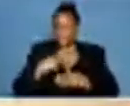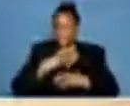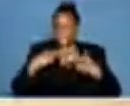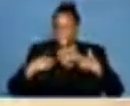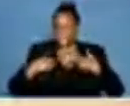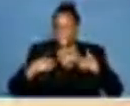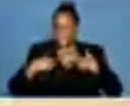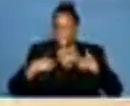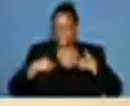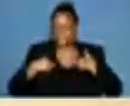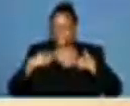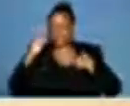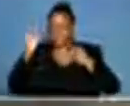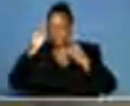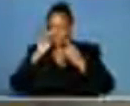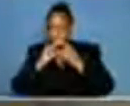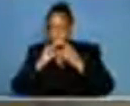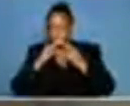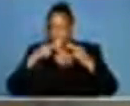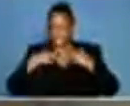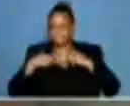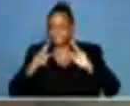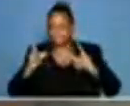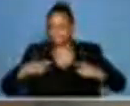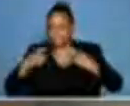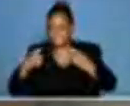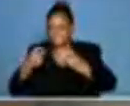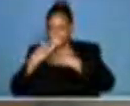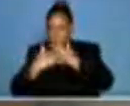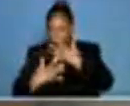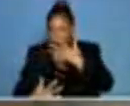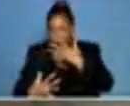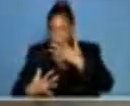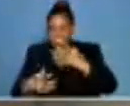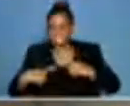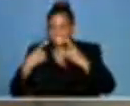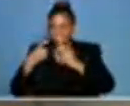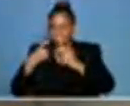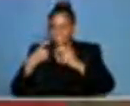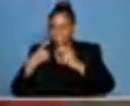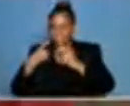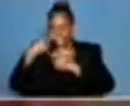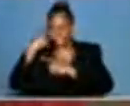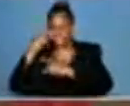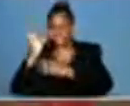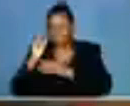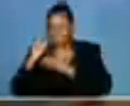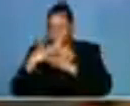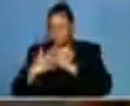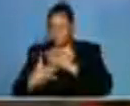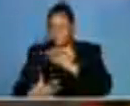Roll, says the goal is to have residents donate blood, feeding into the needed supply shortage that